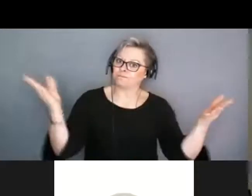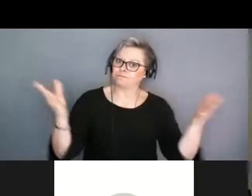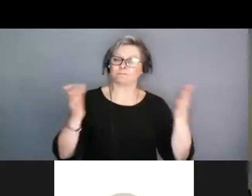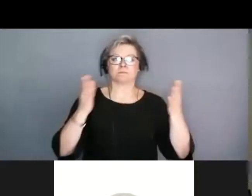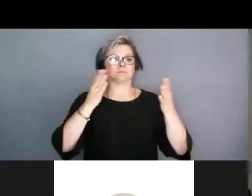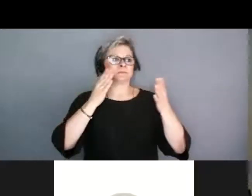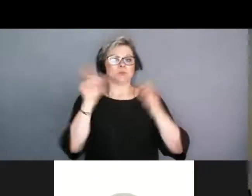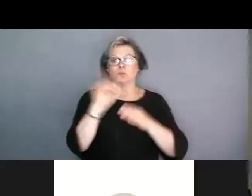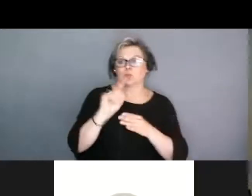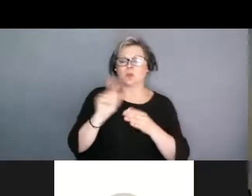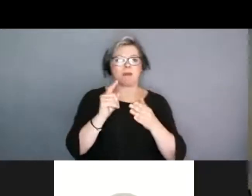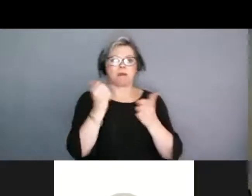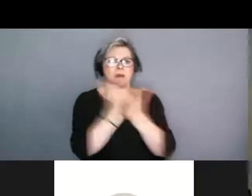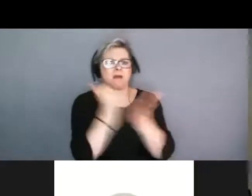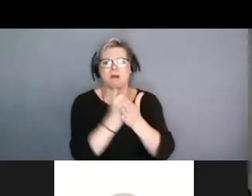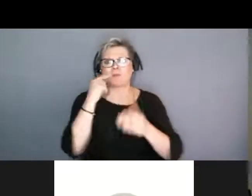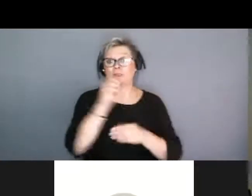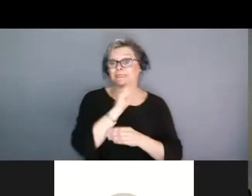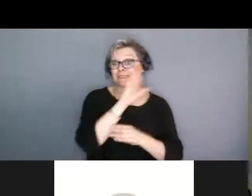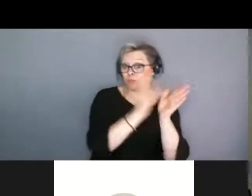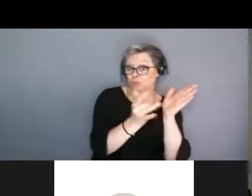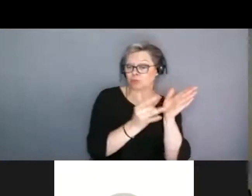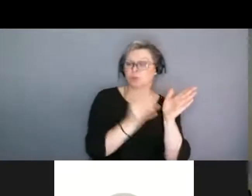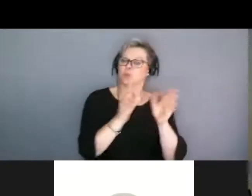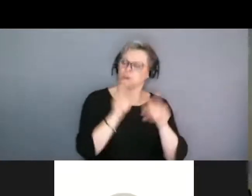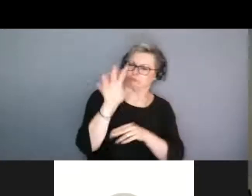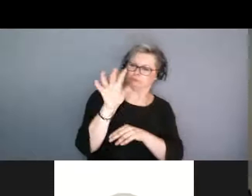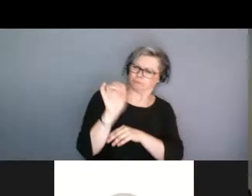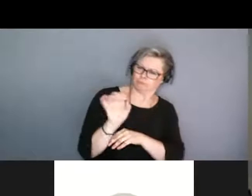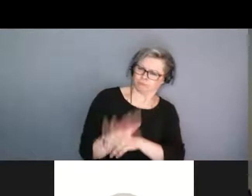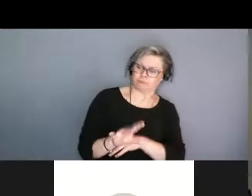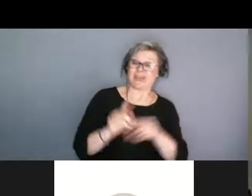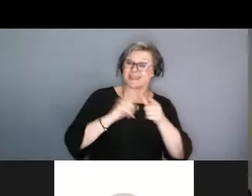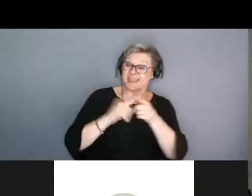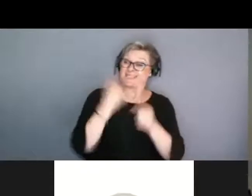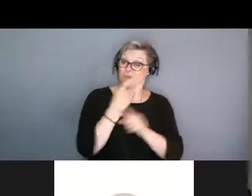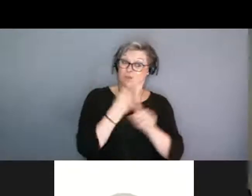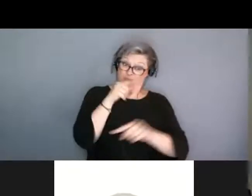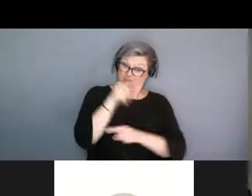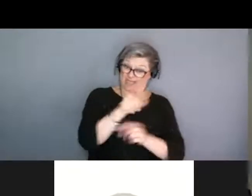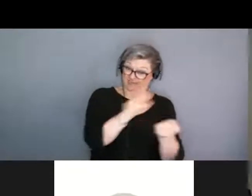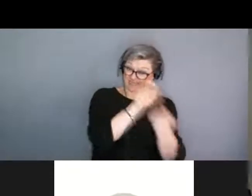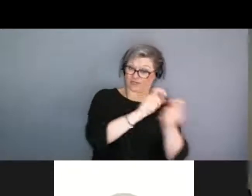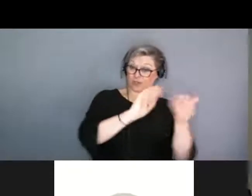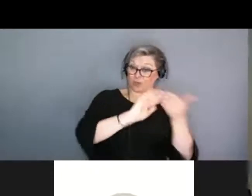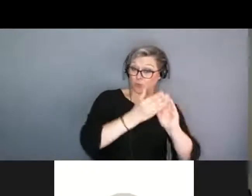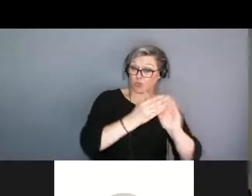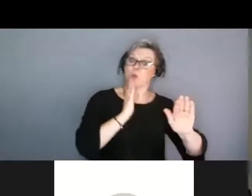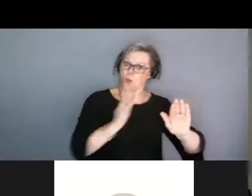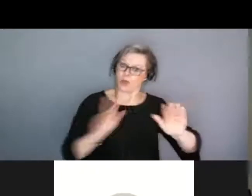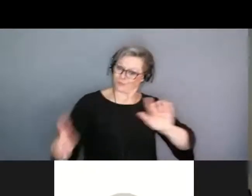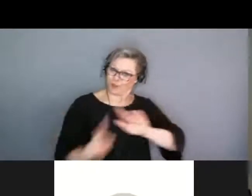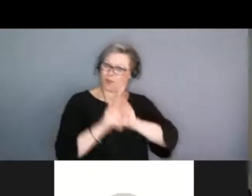what the resources were in that community, and ideally we would have somebody from that community present at the show